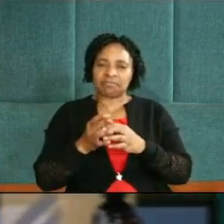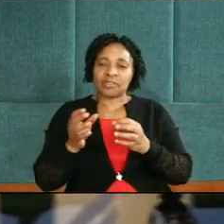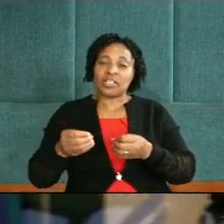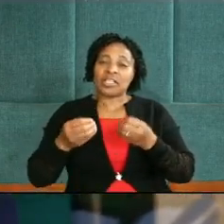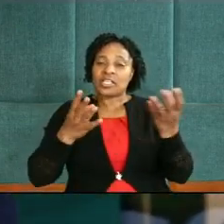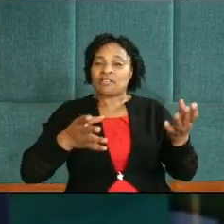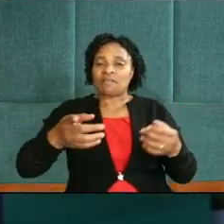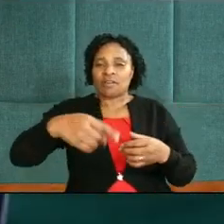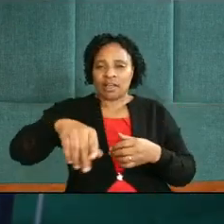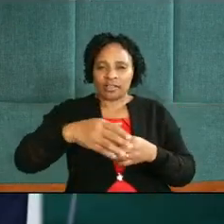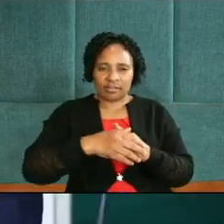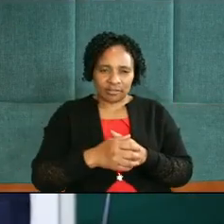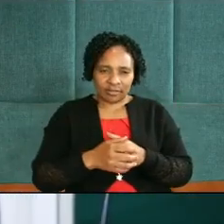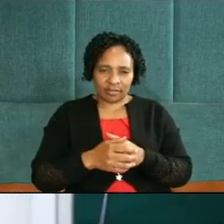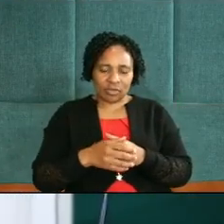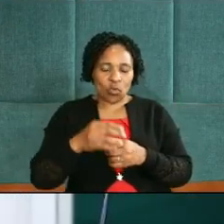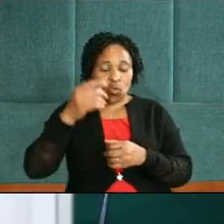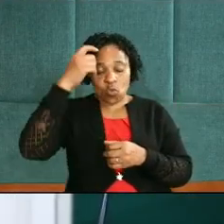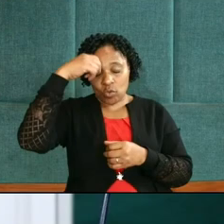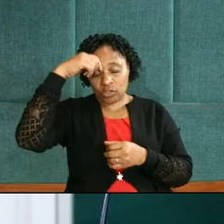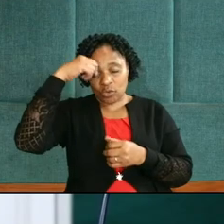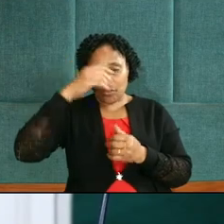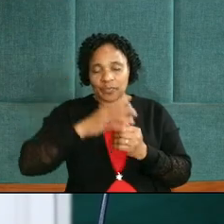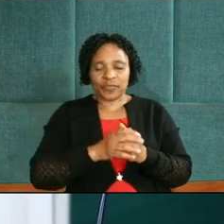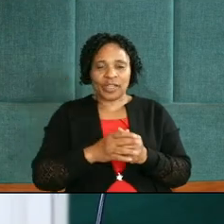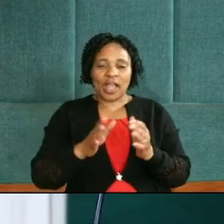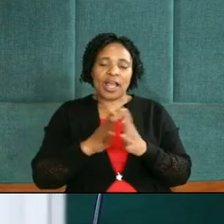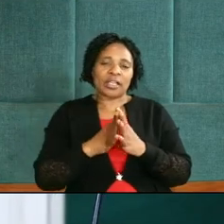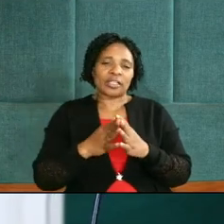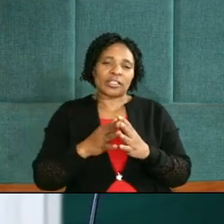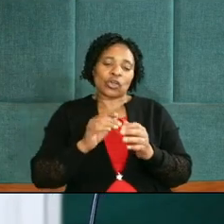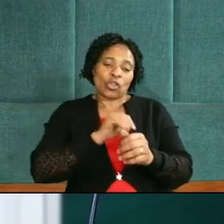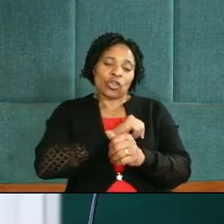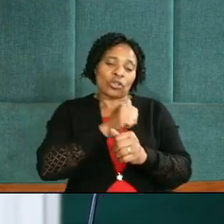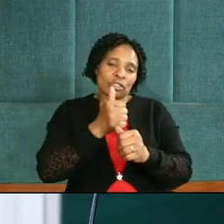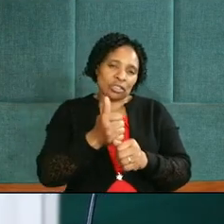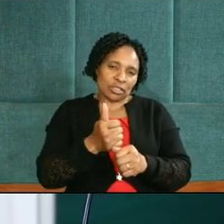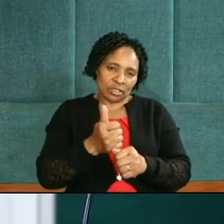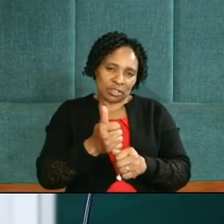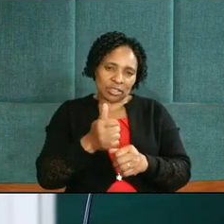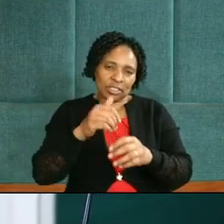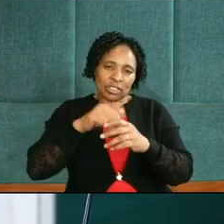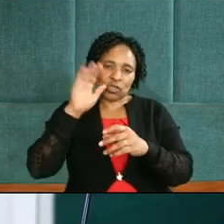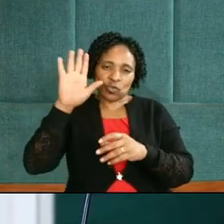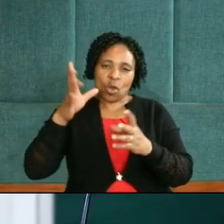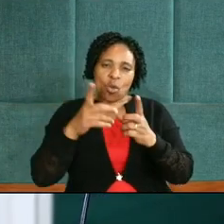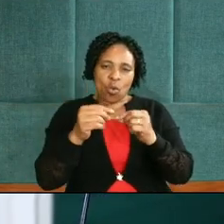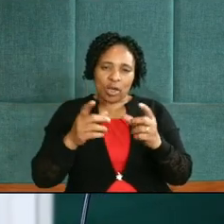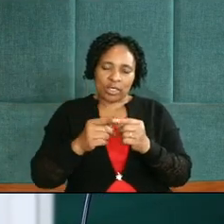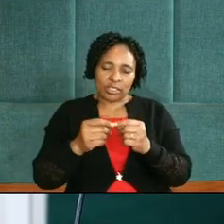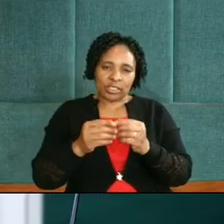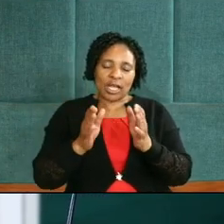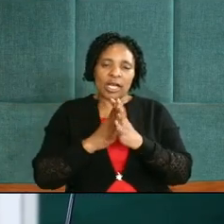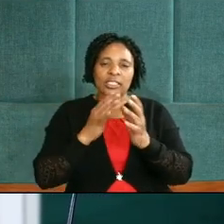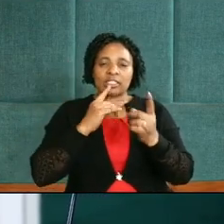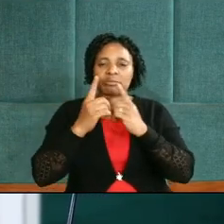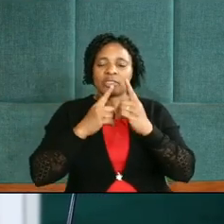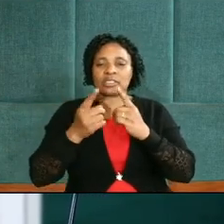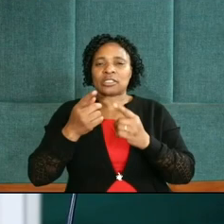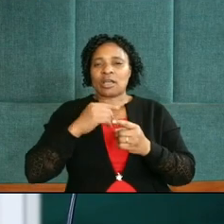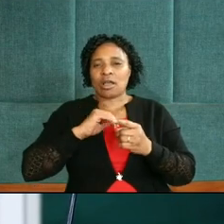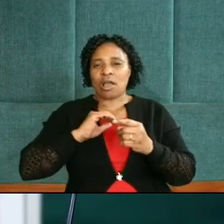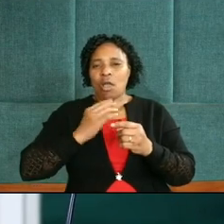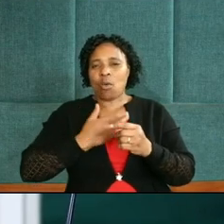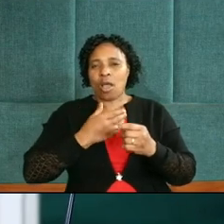give us wisdom and clarity in your words, and speak to our hearts now,